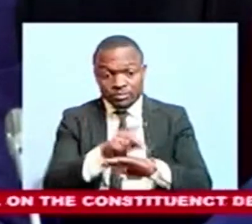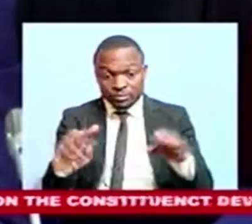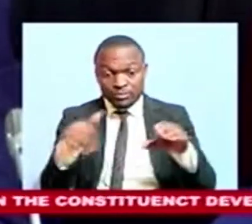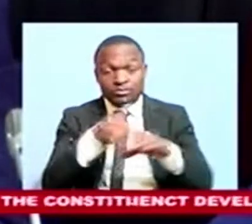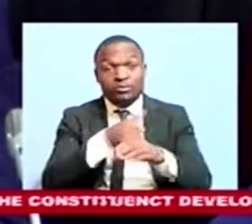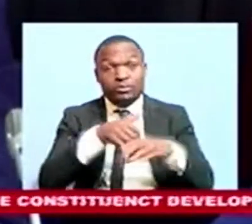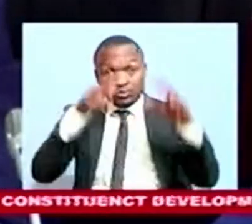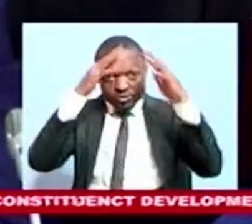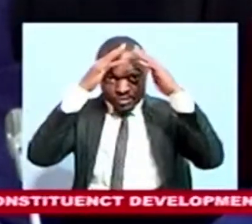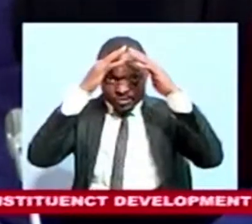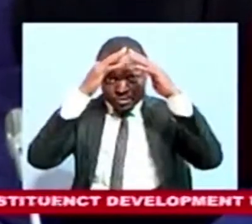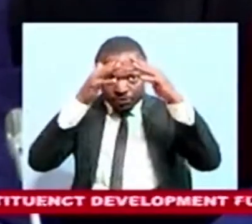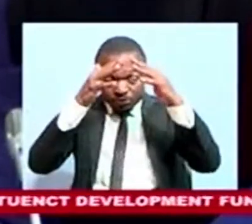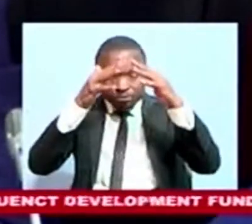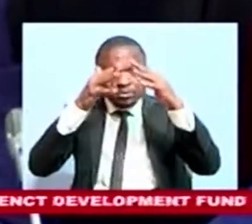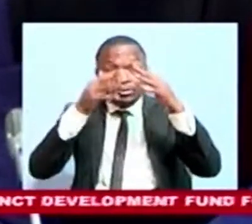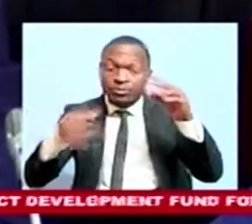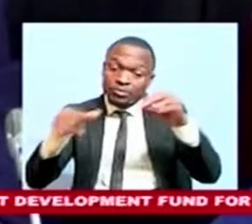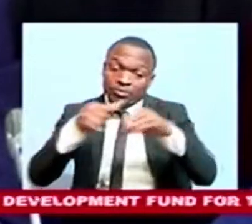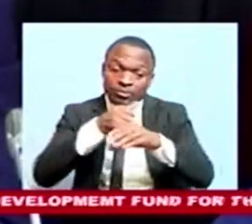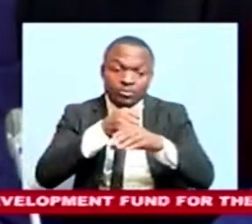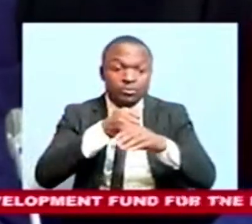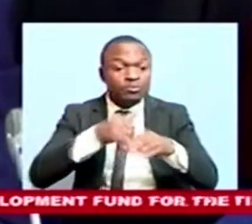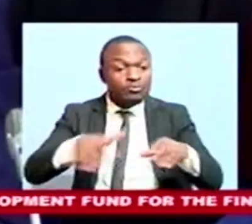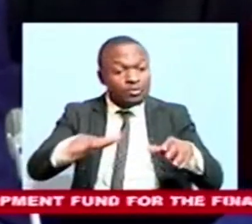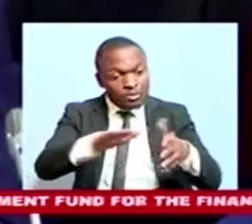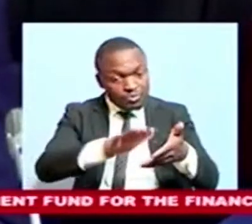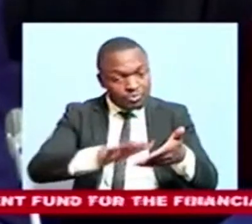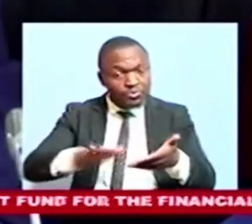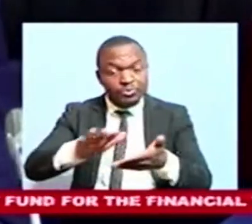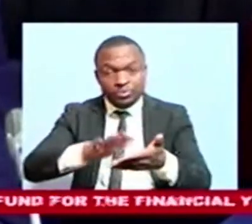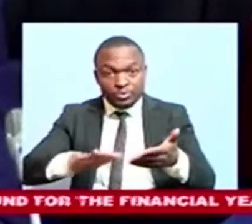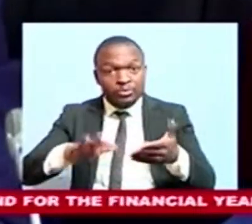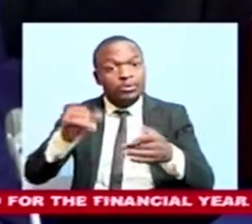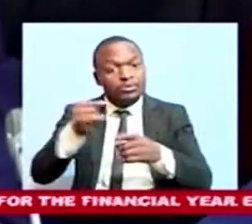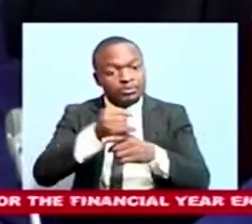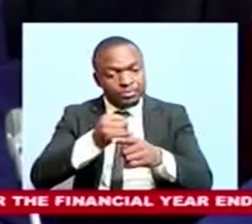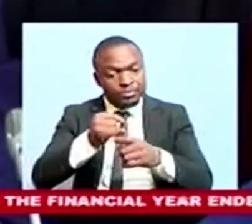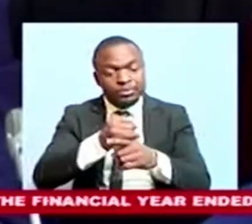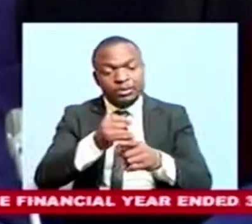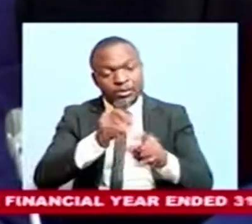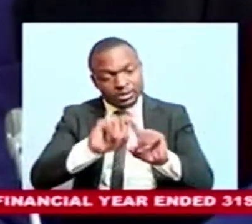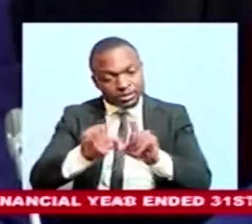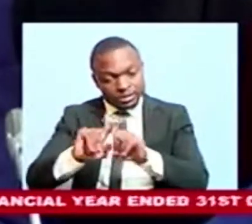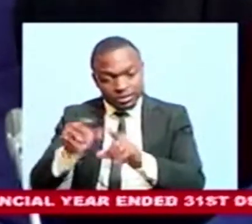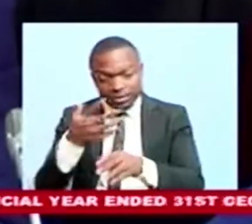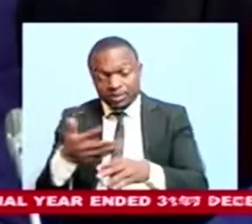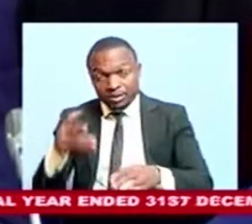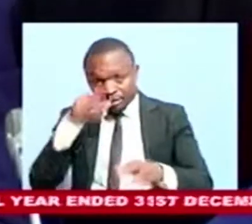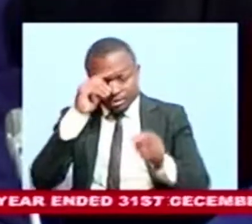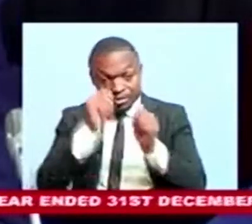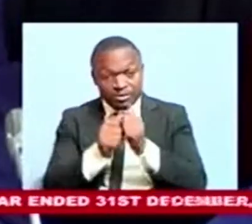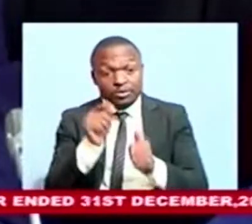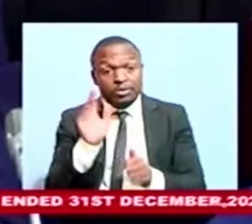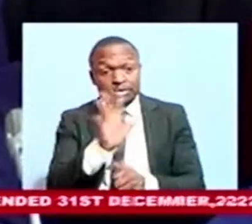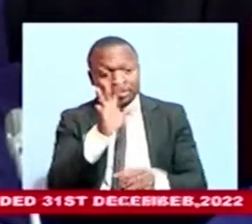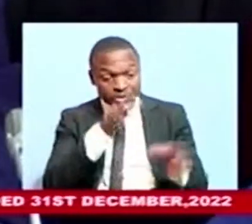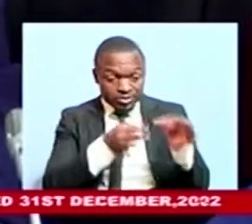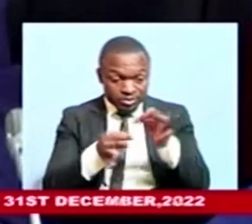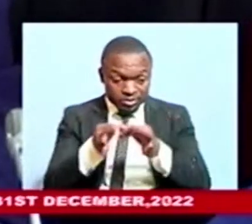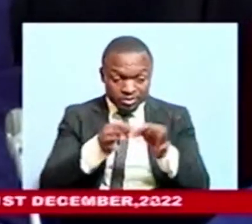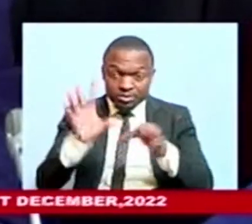Was involving roofing, was involving glazing, was involving ironmongery and those kind of stuff. Because the justification for